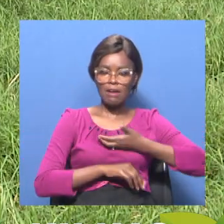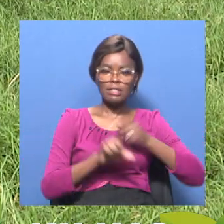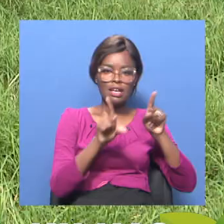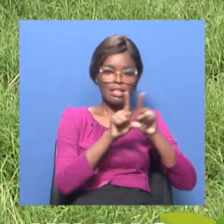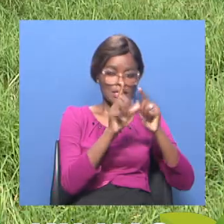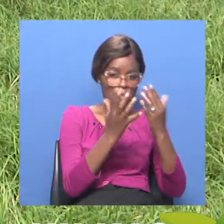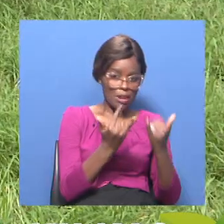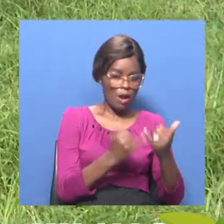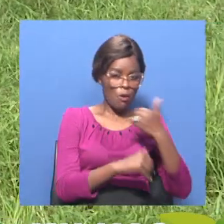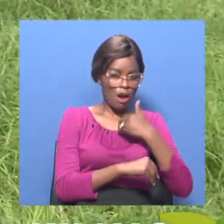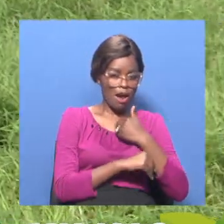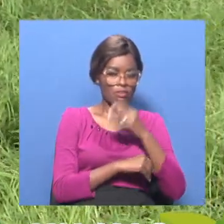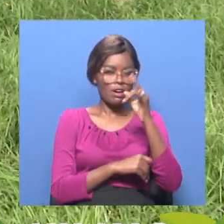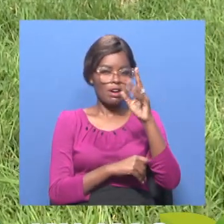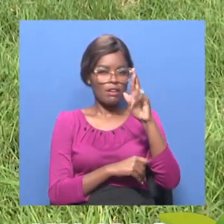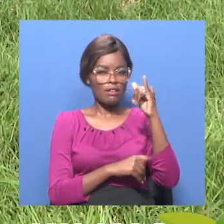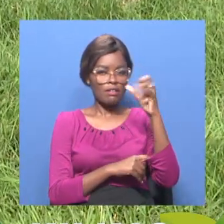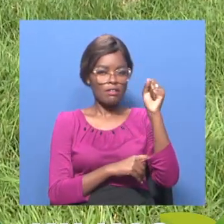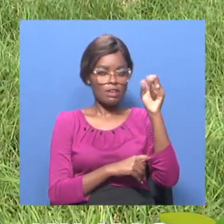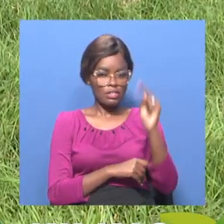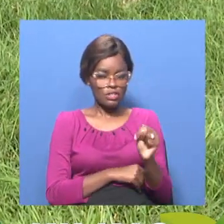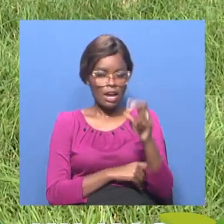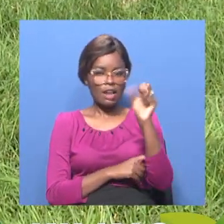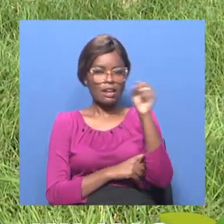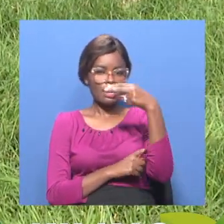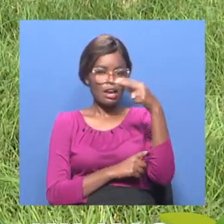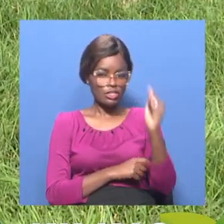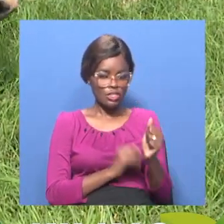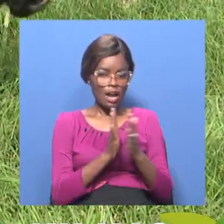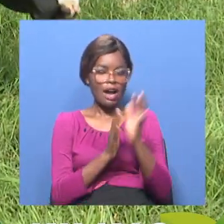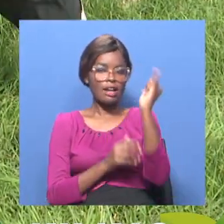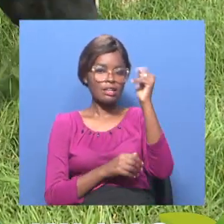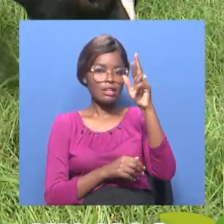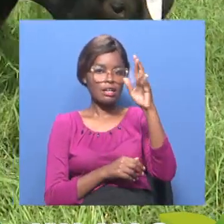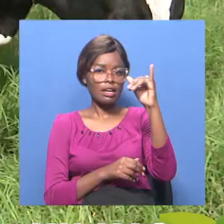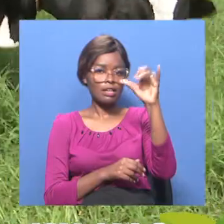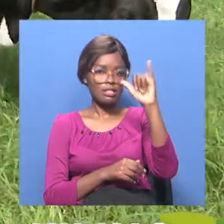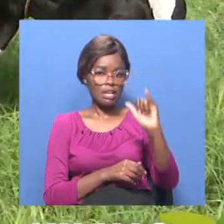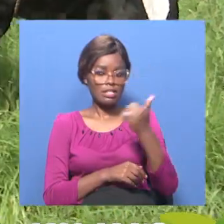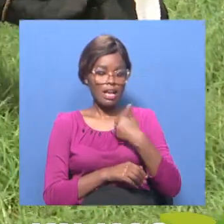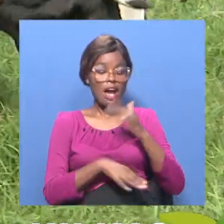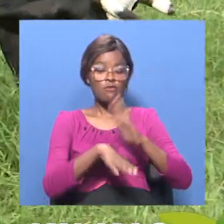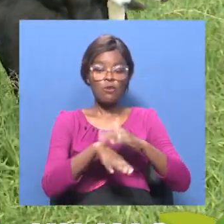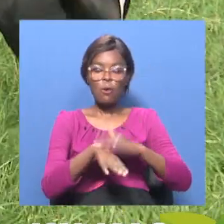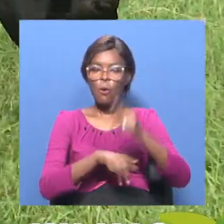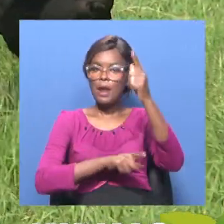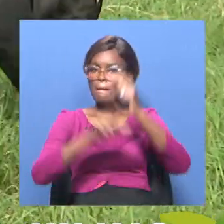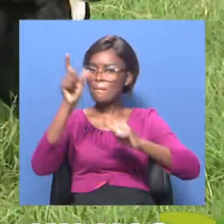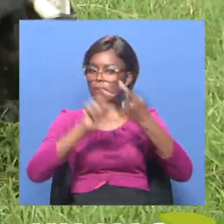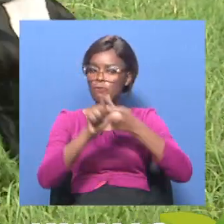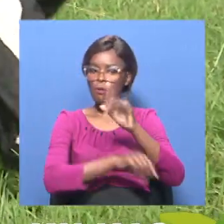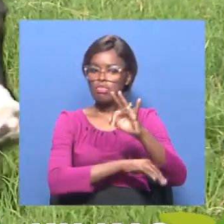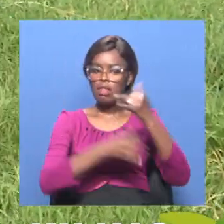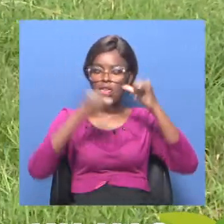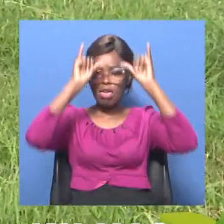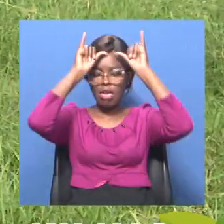for now, we have a Frisian, an Asher and a Jersey. Yes, so we have quite good production of milk from the 3 cows,